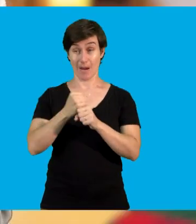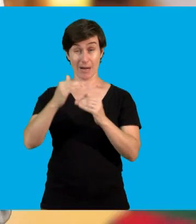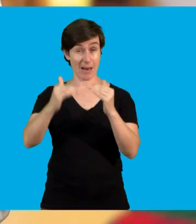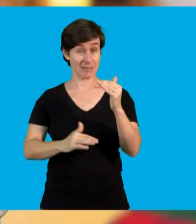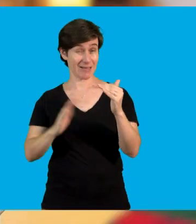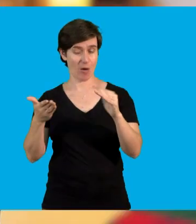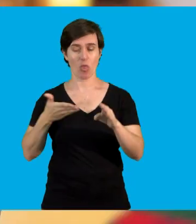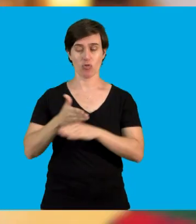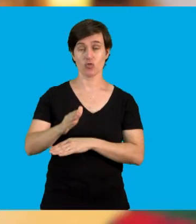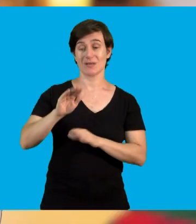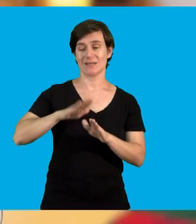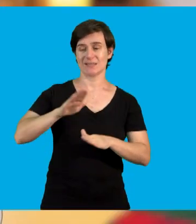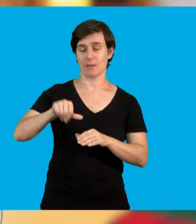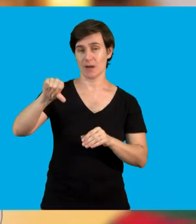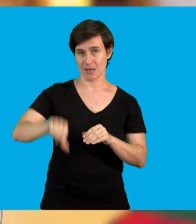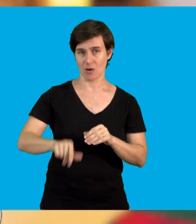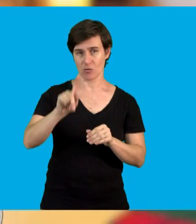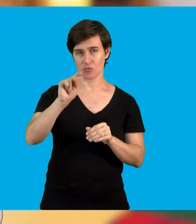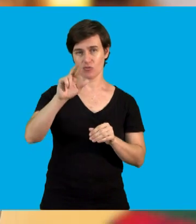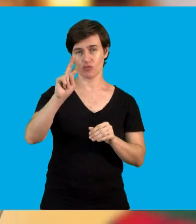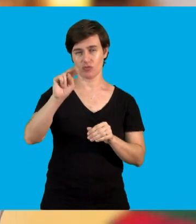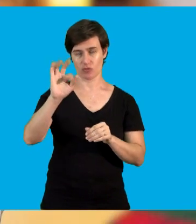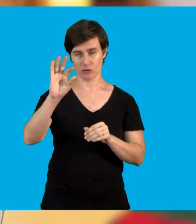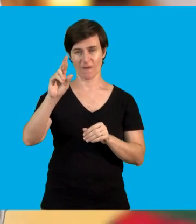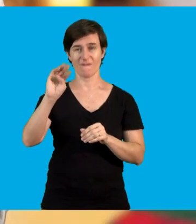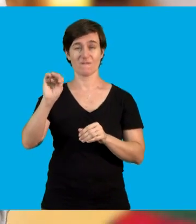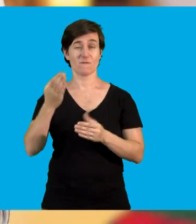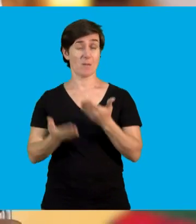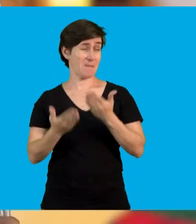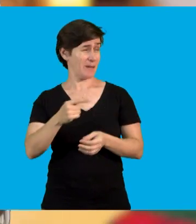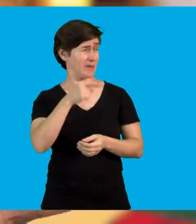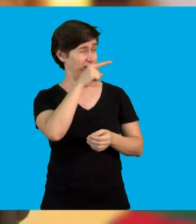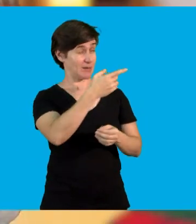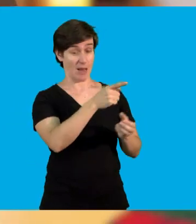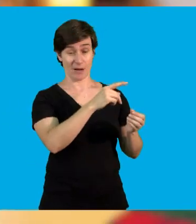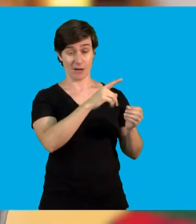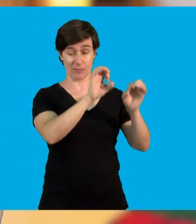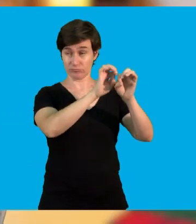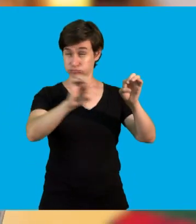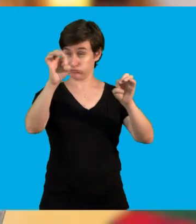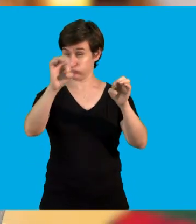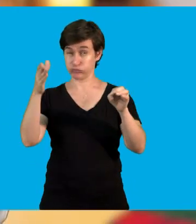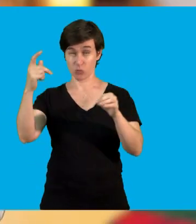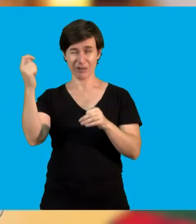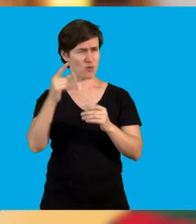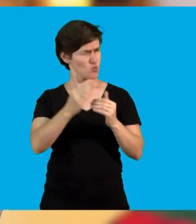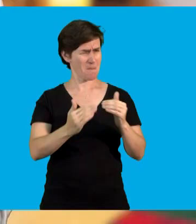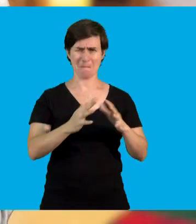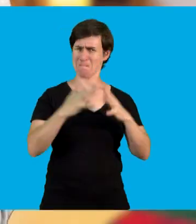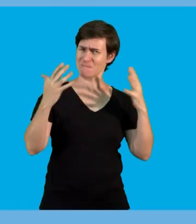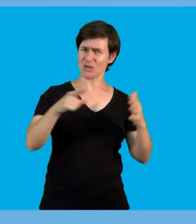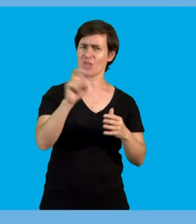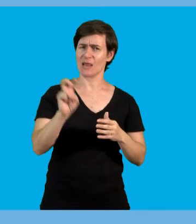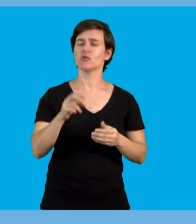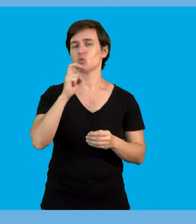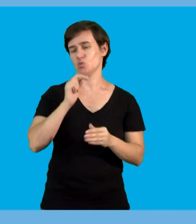Remember, we've said if we get a voltage that is higher than what we need, something needs to be done. You're going to step it down. Now, it's stepped down in